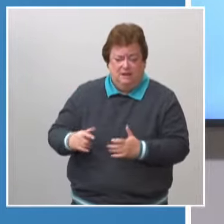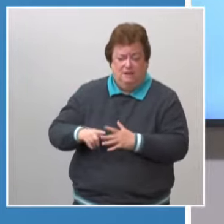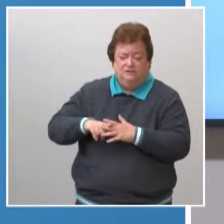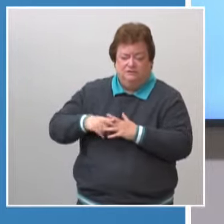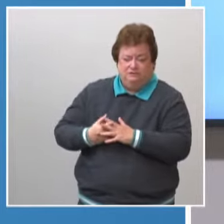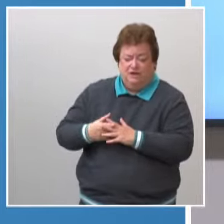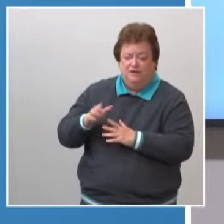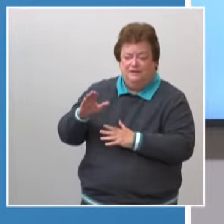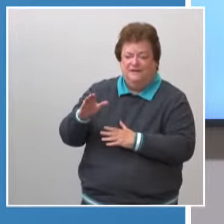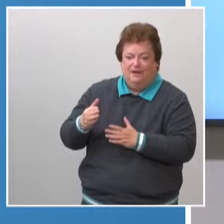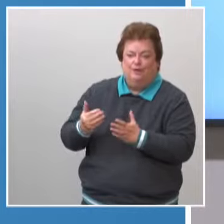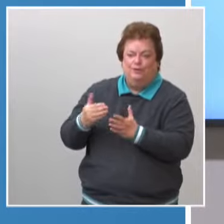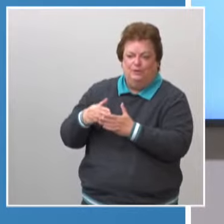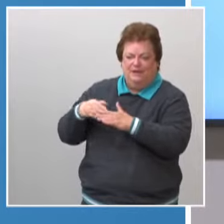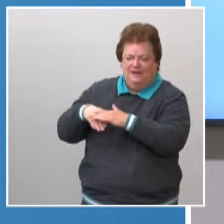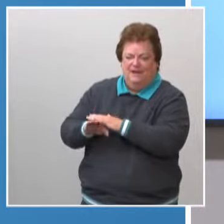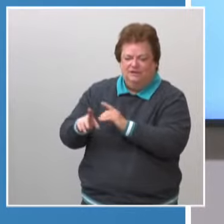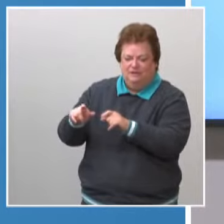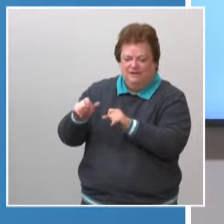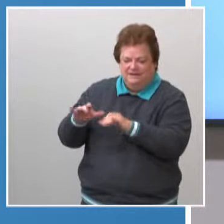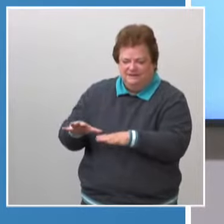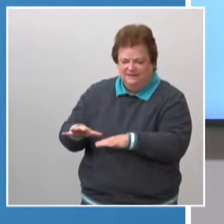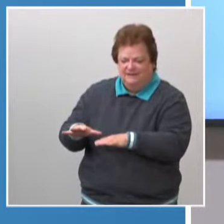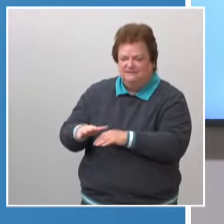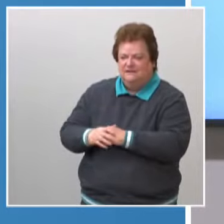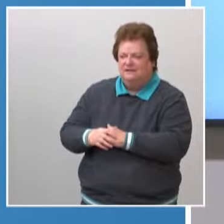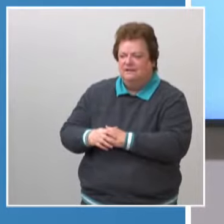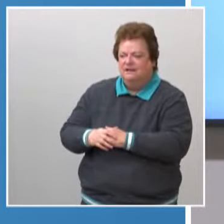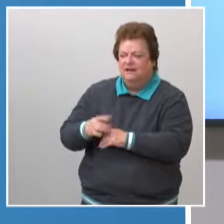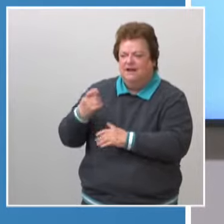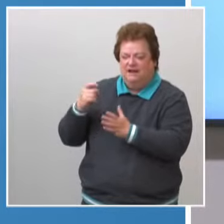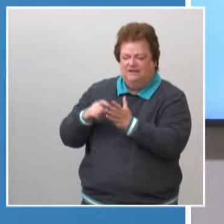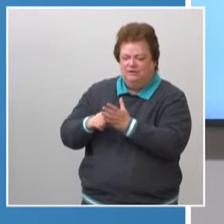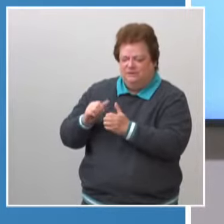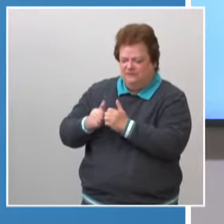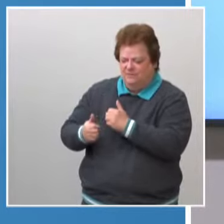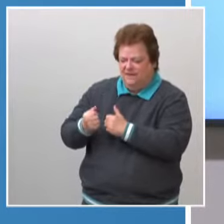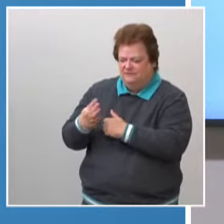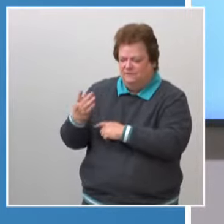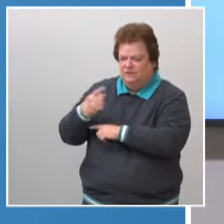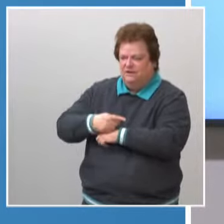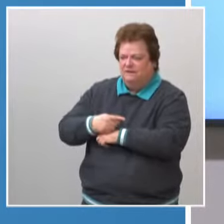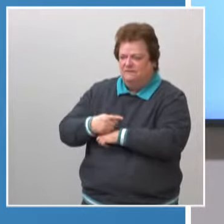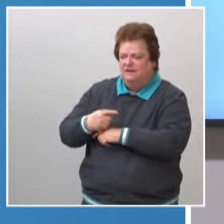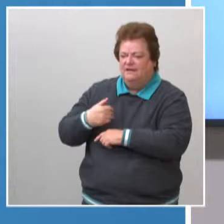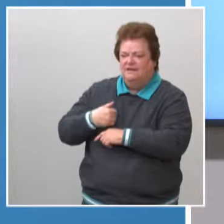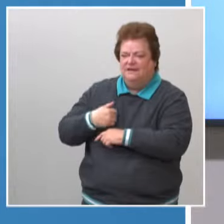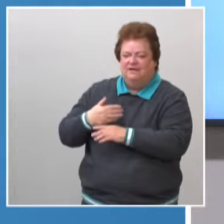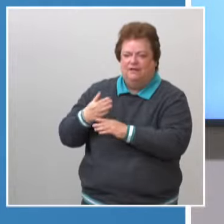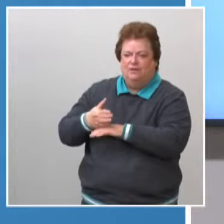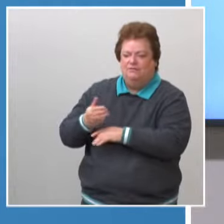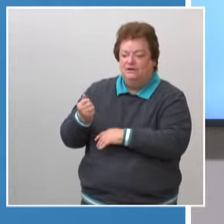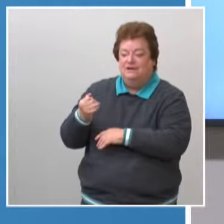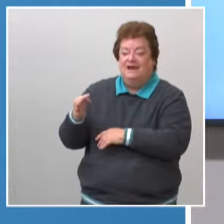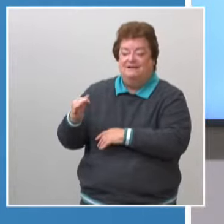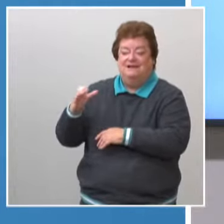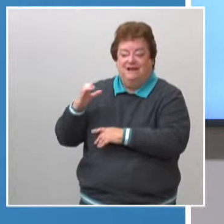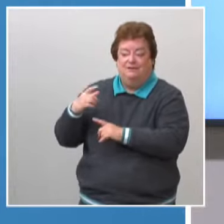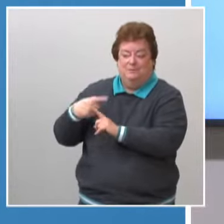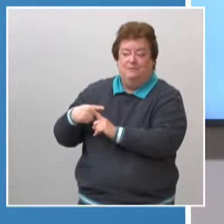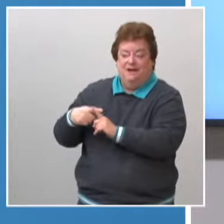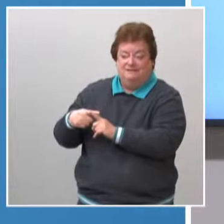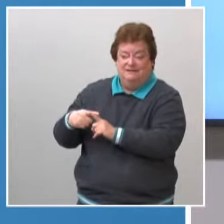reentry testing in the past week and a half or so, and I noticed that in the past 14 days, they've had almost 1,900 cases from that. I'm assuming